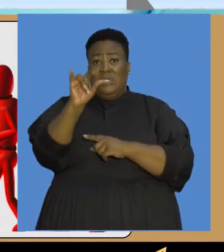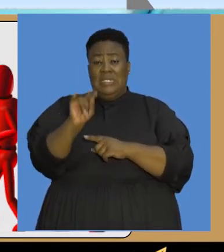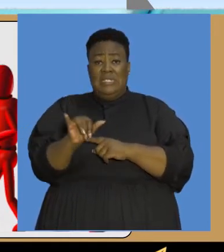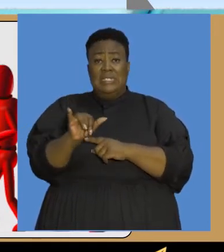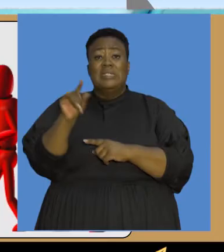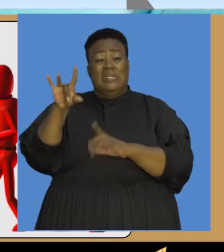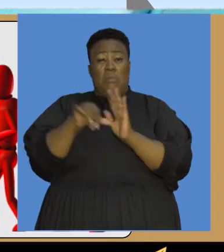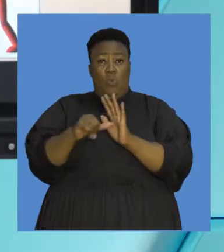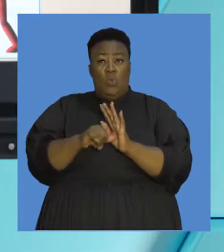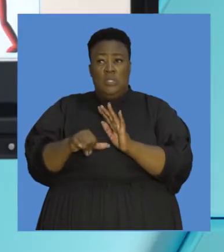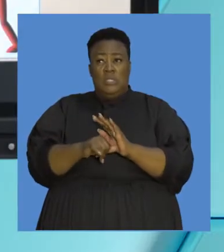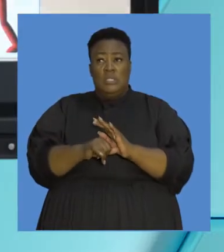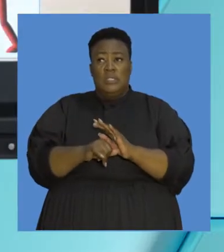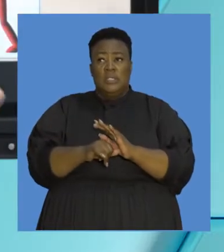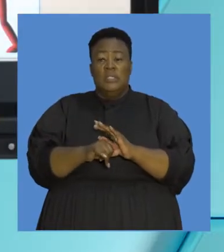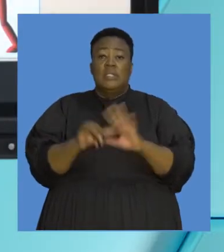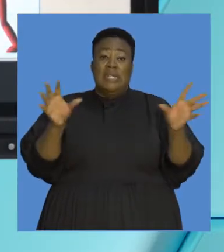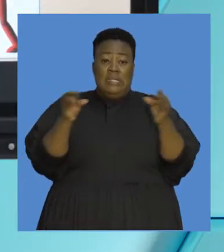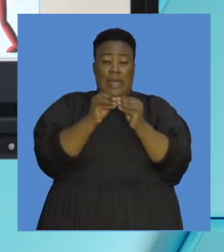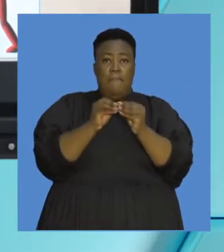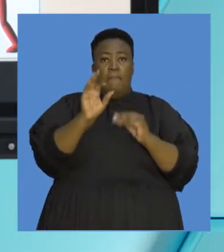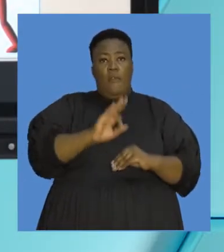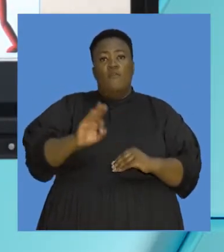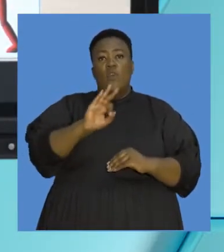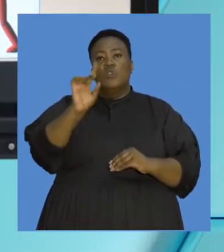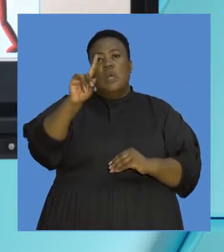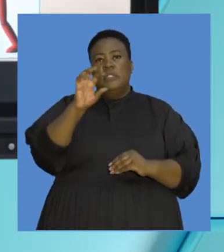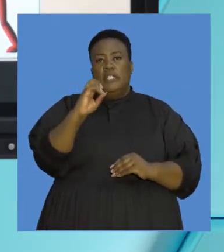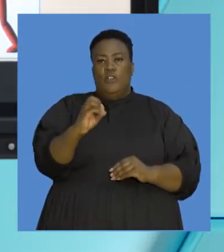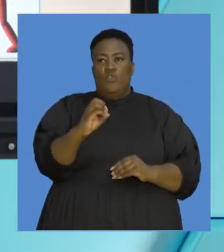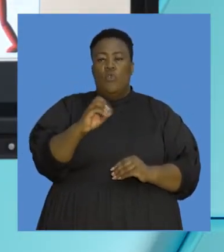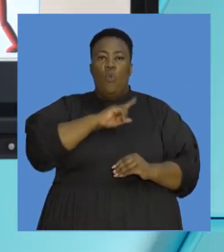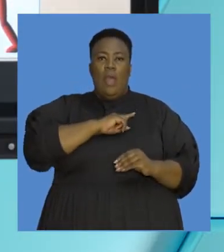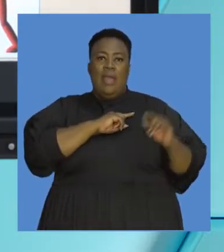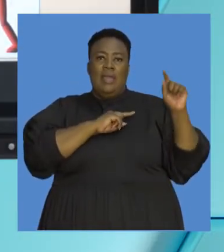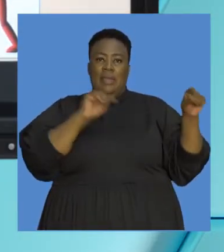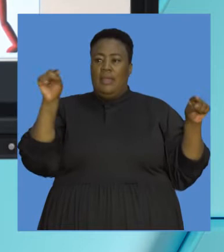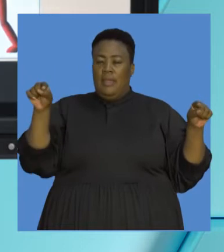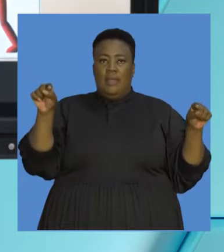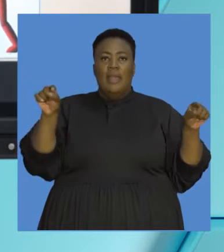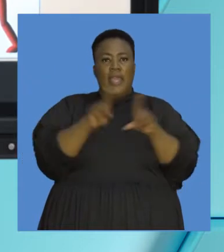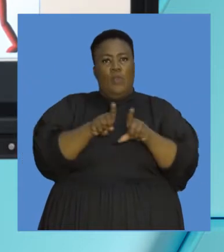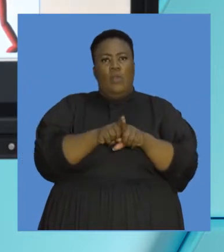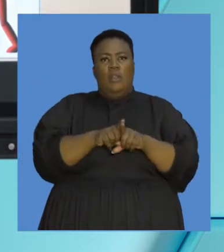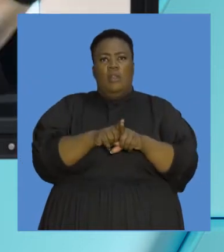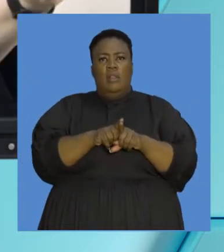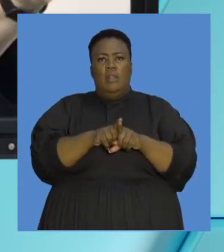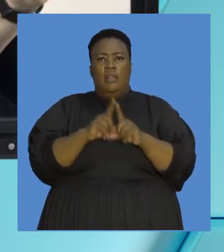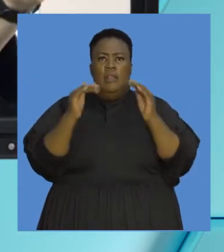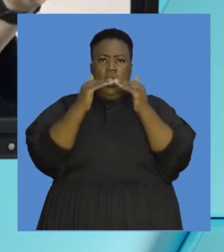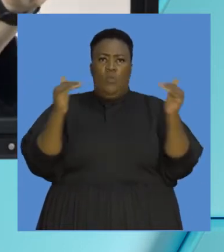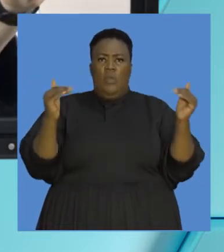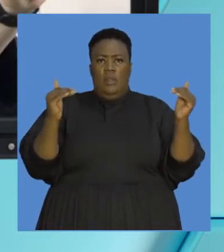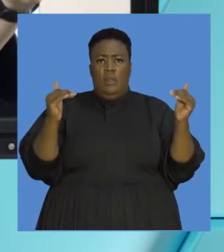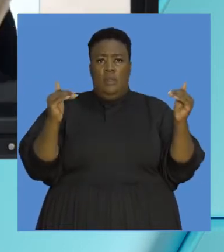so important. My sum of the forces is 0 because we have equal amounts on both sides and they're pulling in